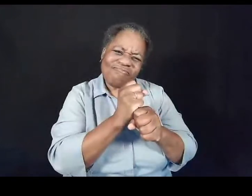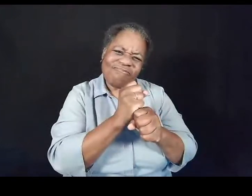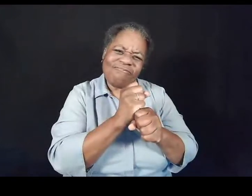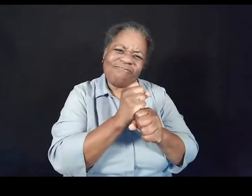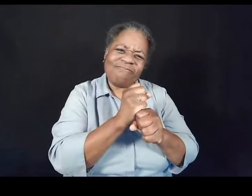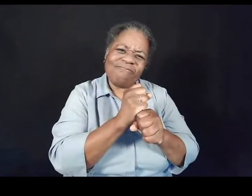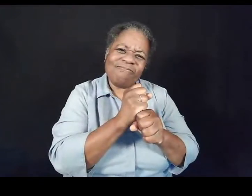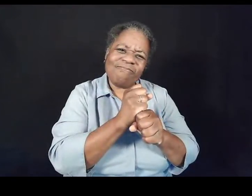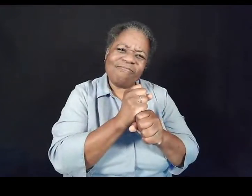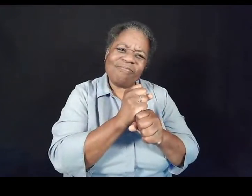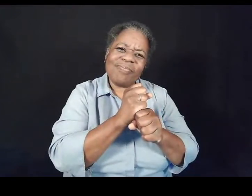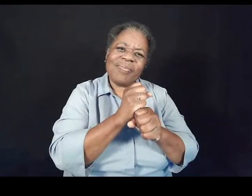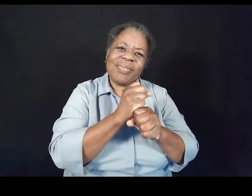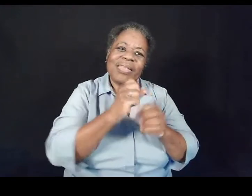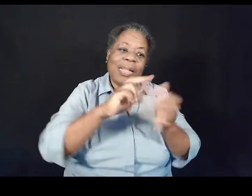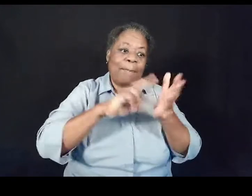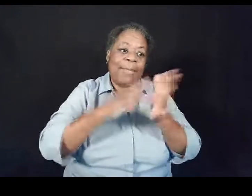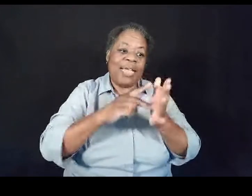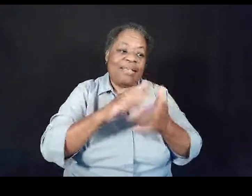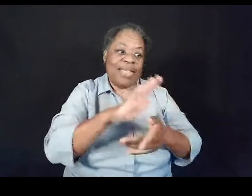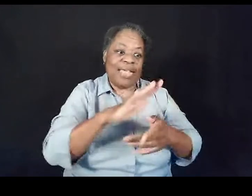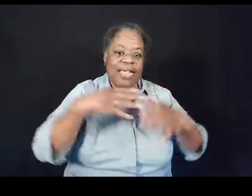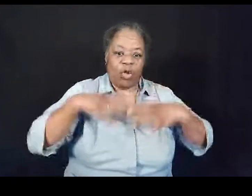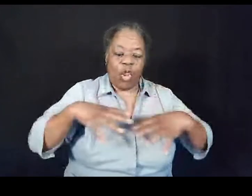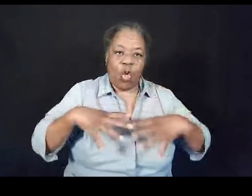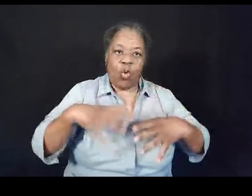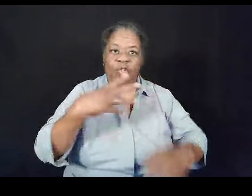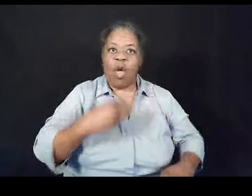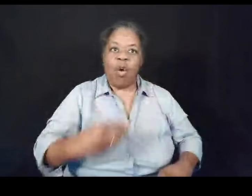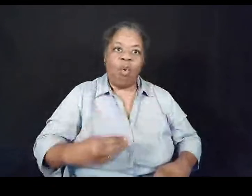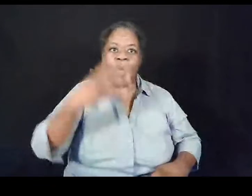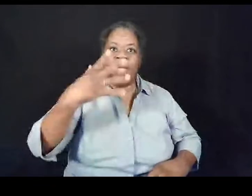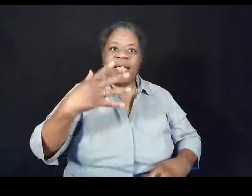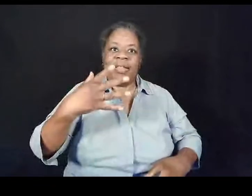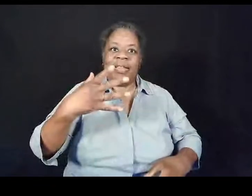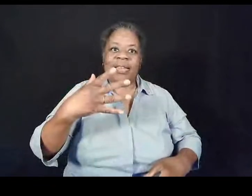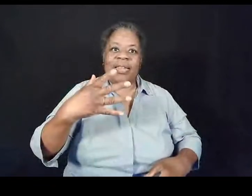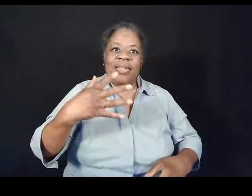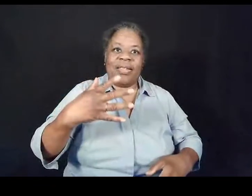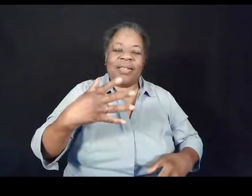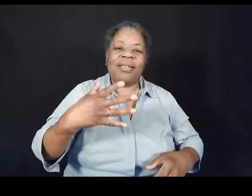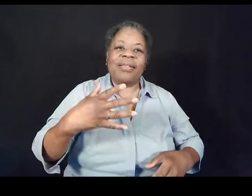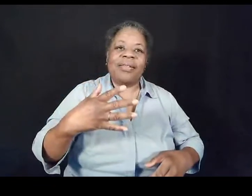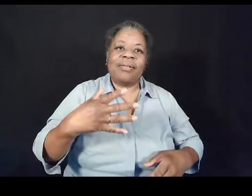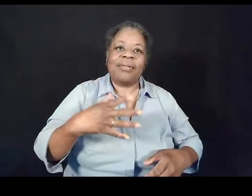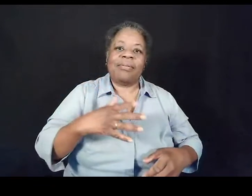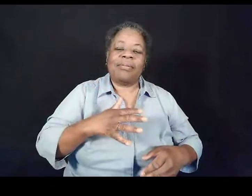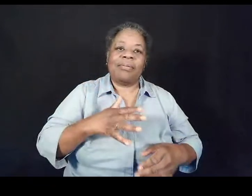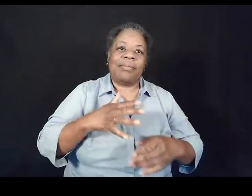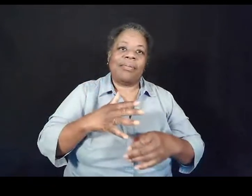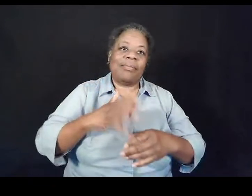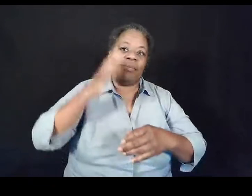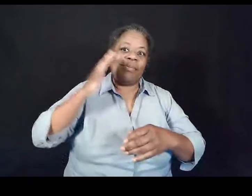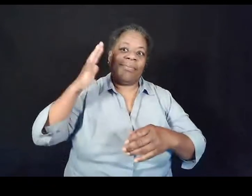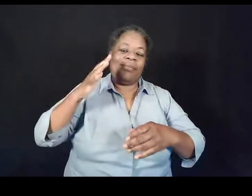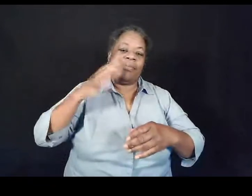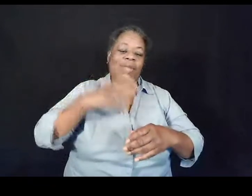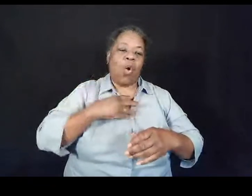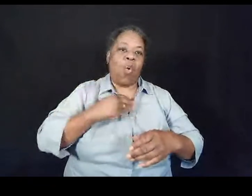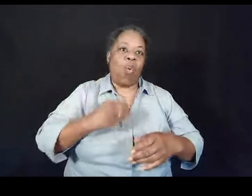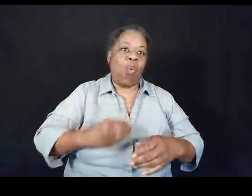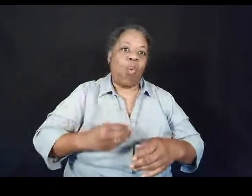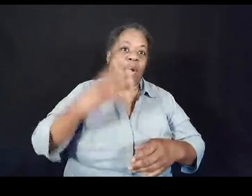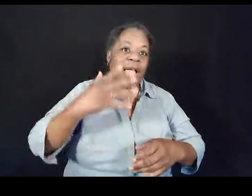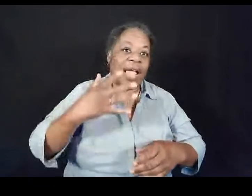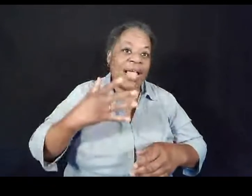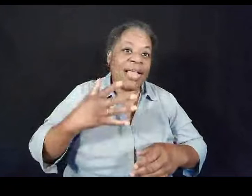His clothes were white, brilliantly white. And in the ancient world, white was the old black, the